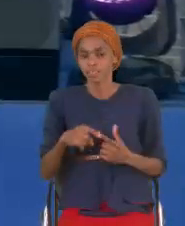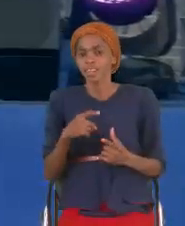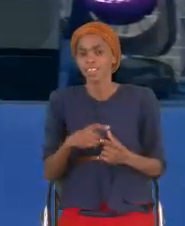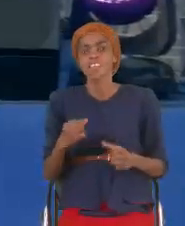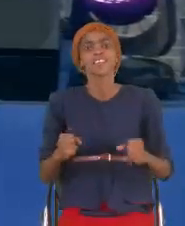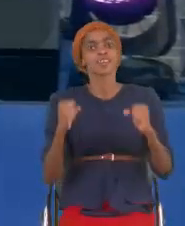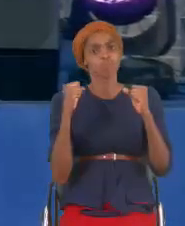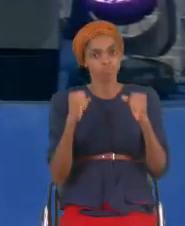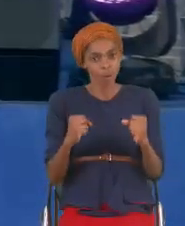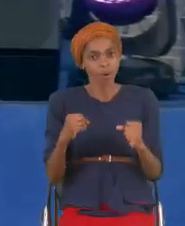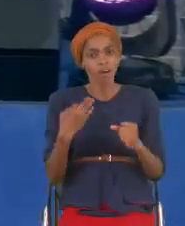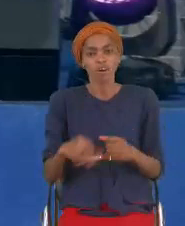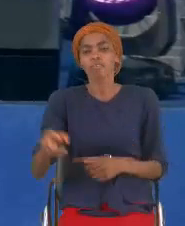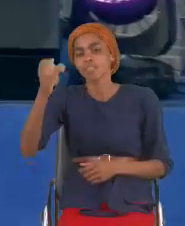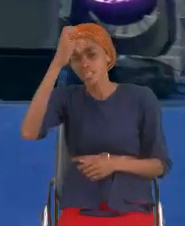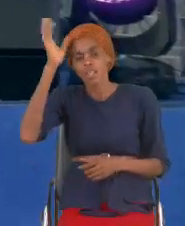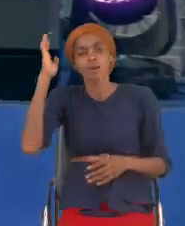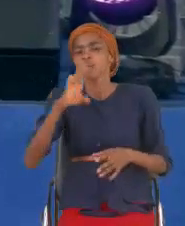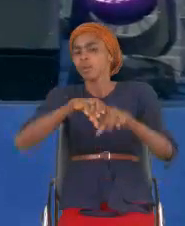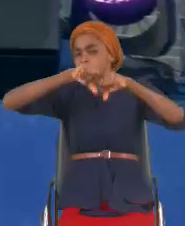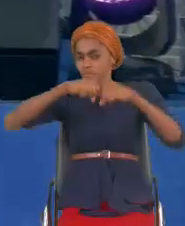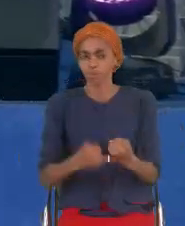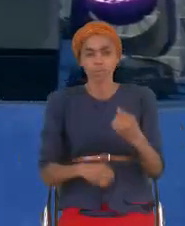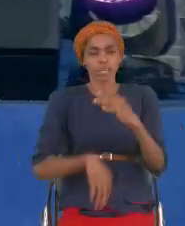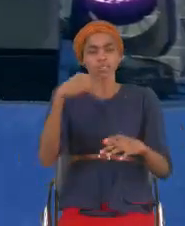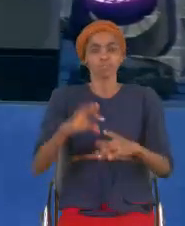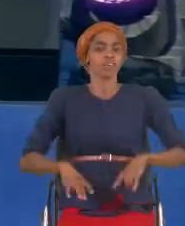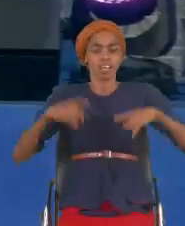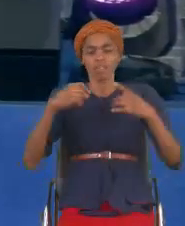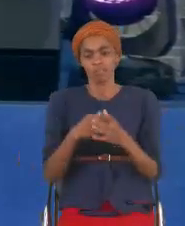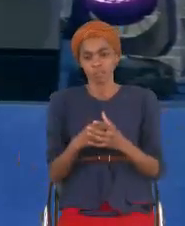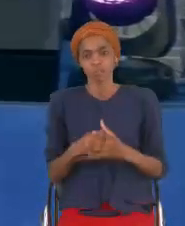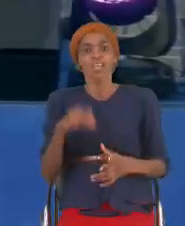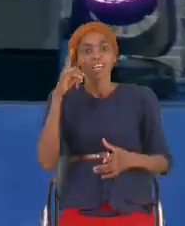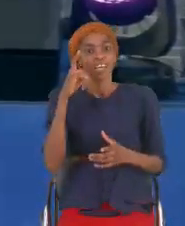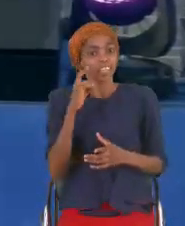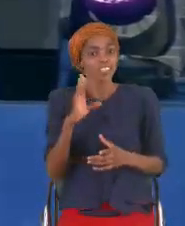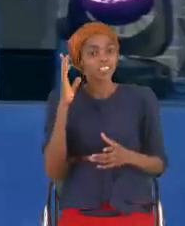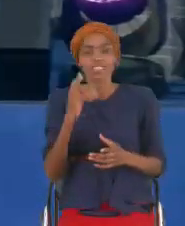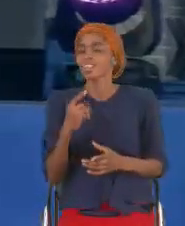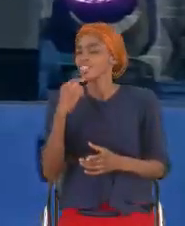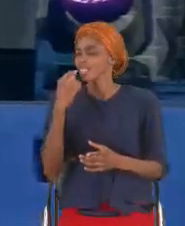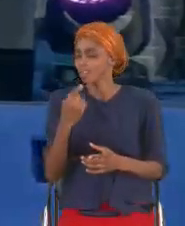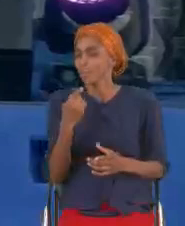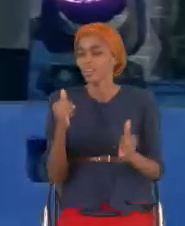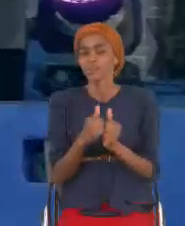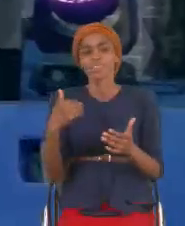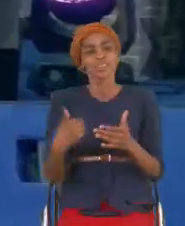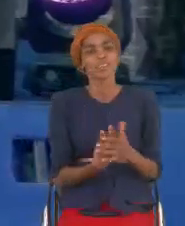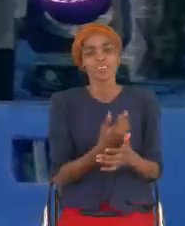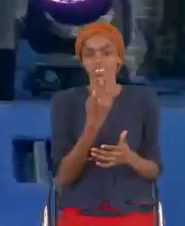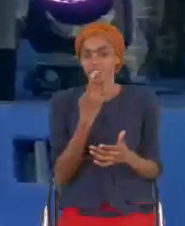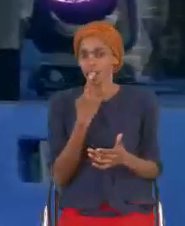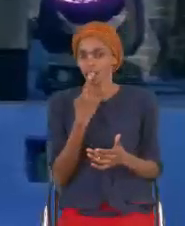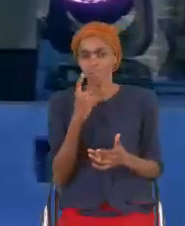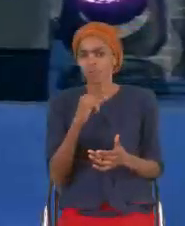power of Satan will be broken out of your life. They shall speak with new tongues. They will not